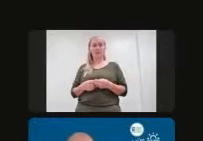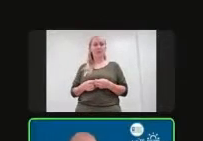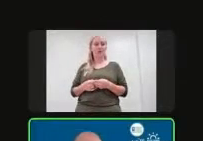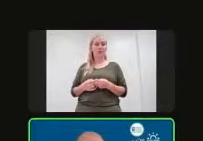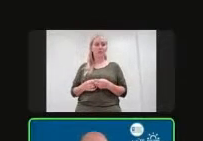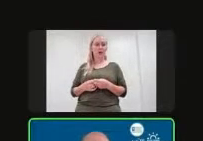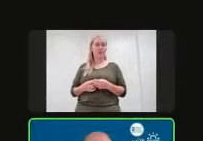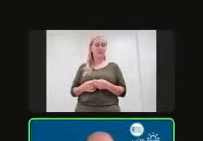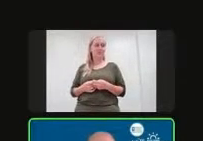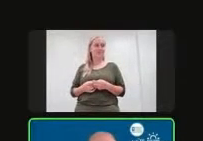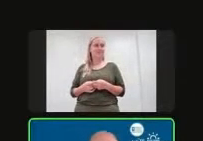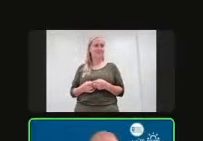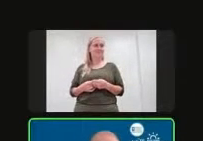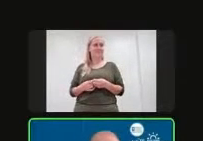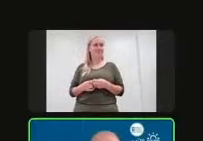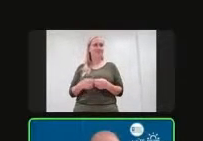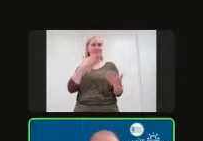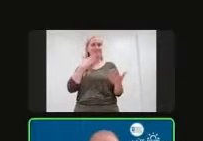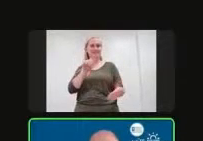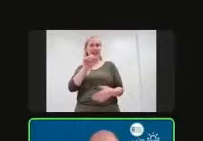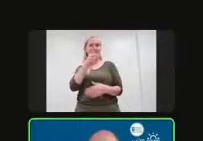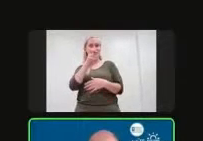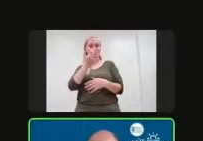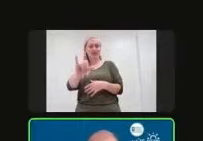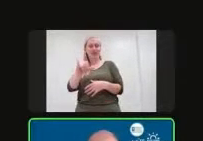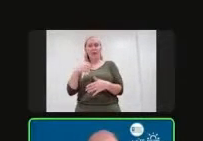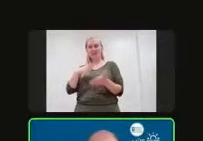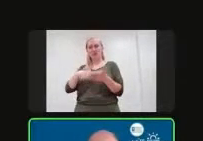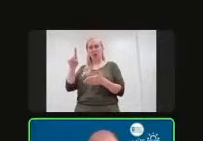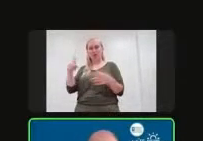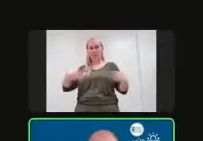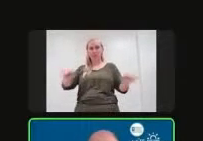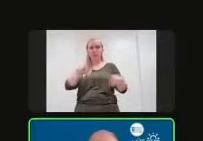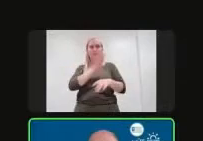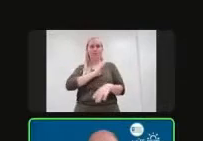Thank you, Ashley. So I want to check in with the board.